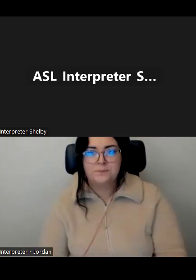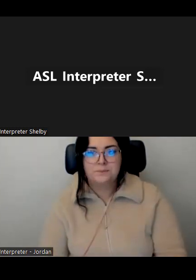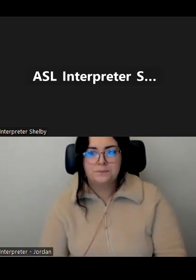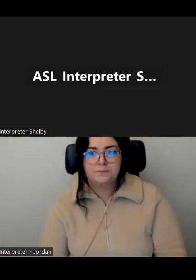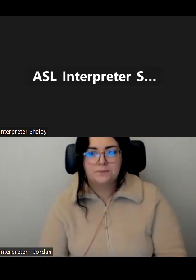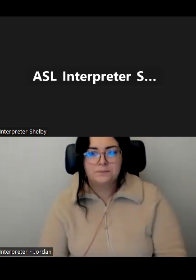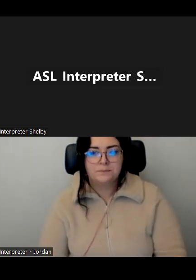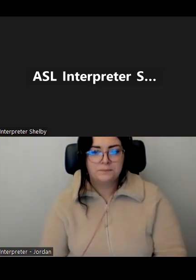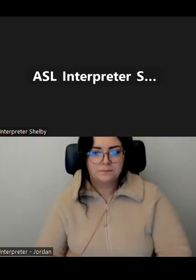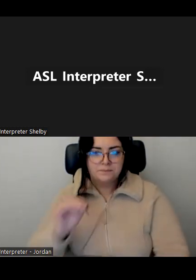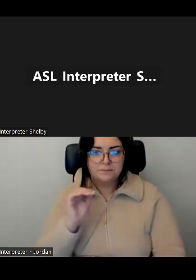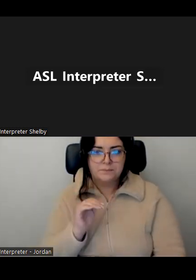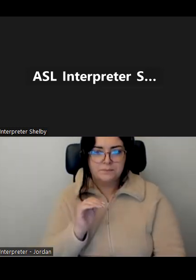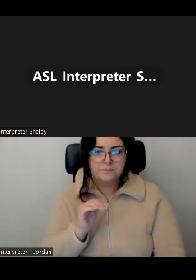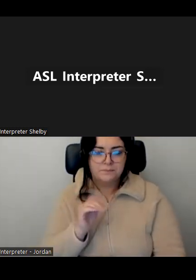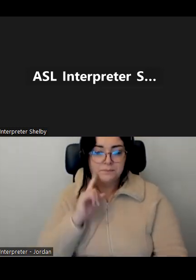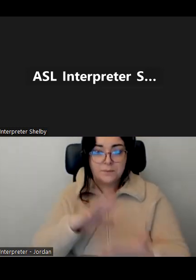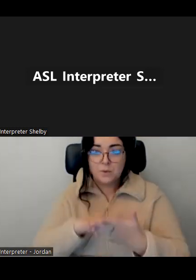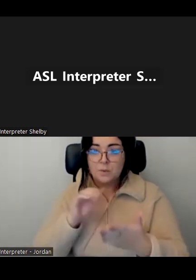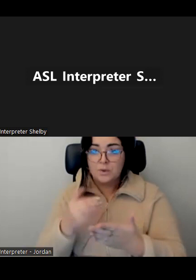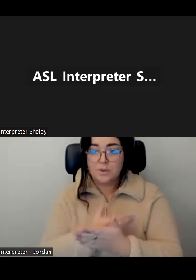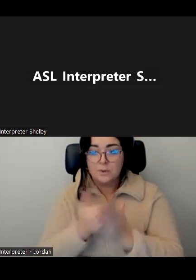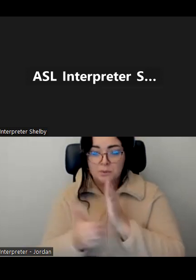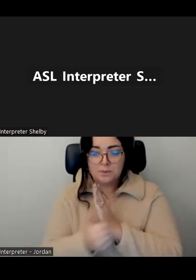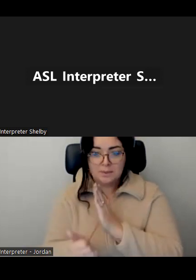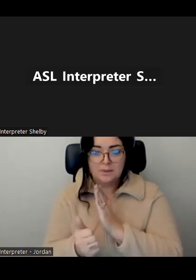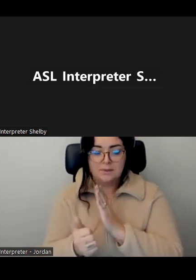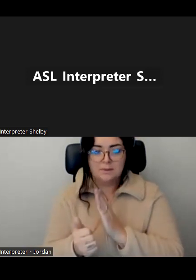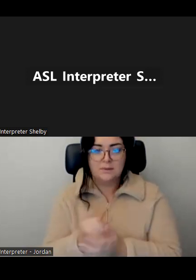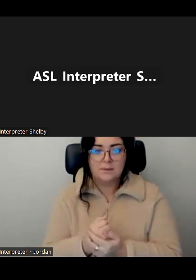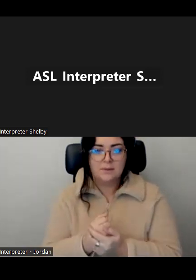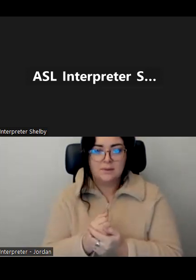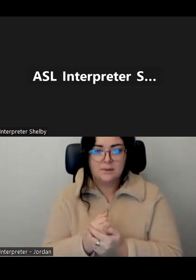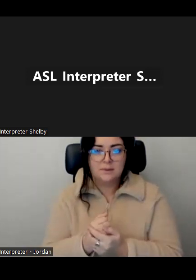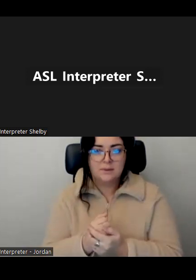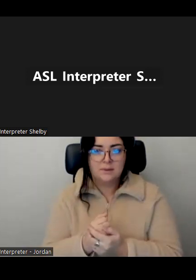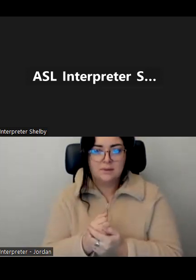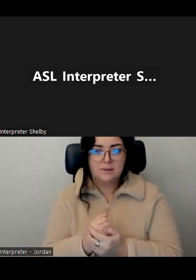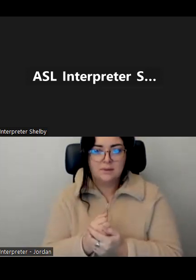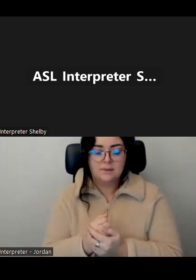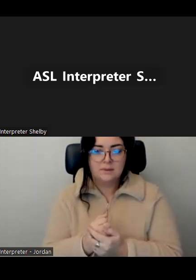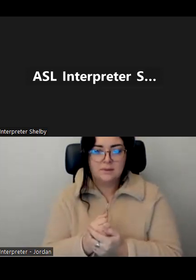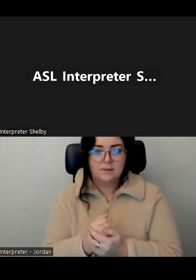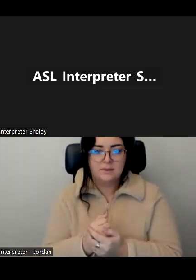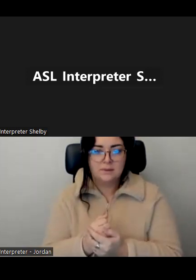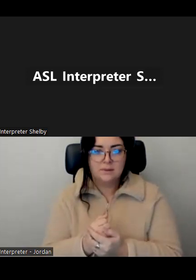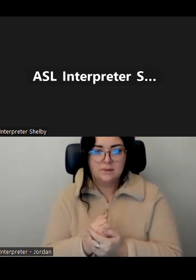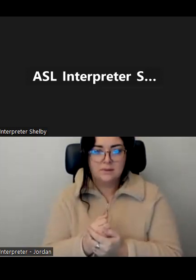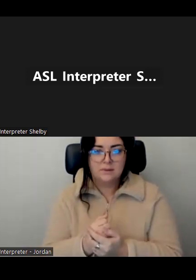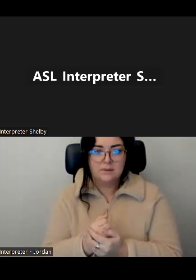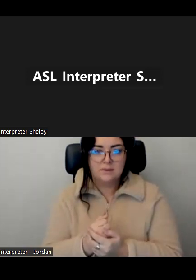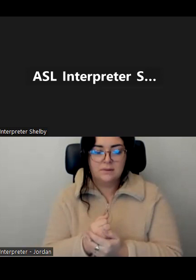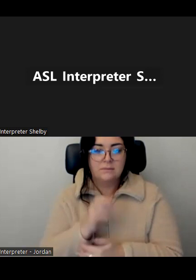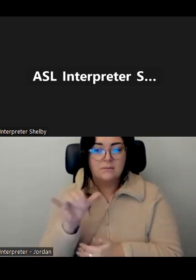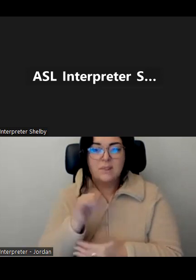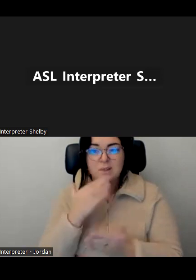So learning a new skill can also be something, again, that can give us